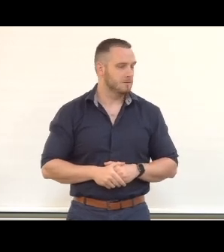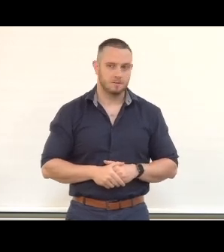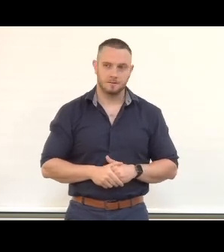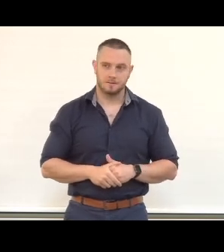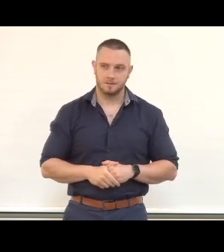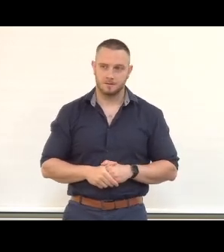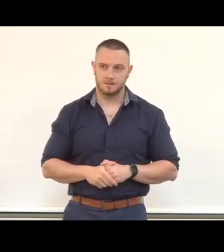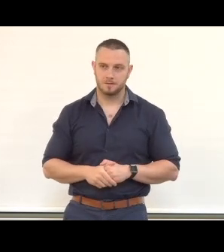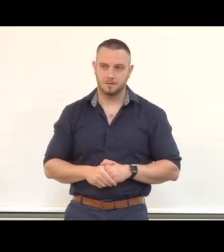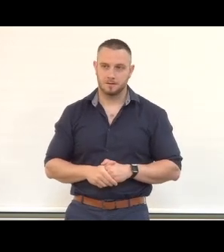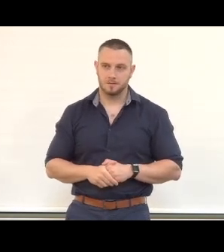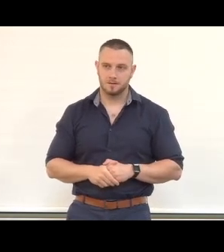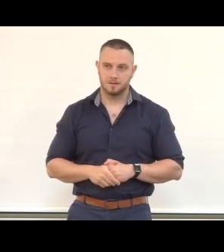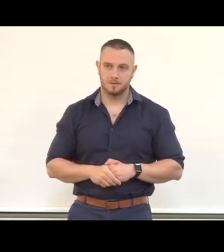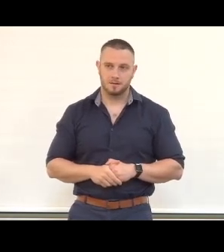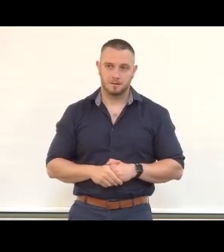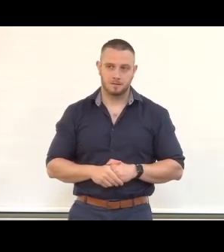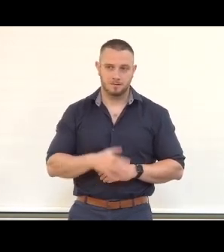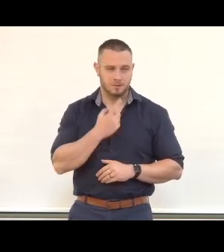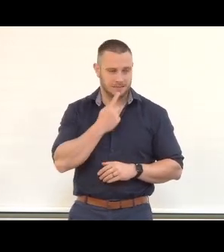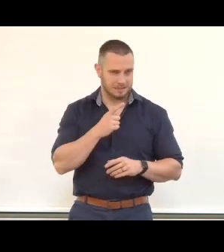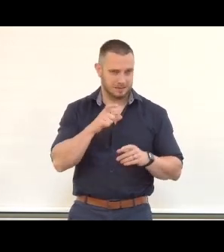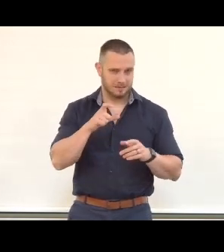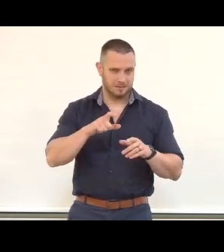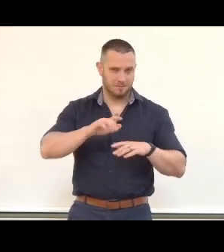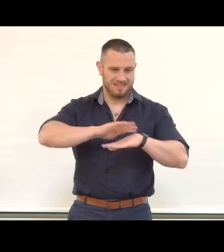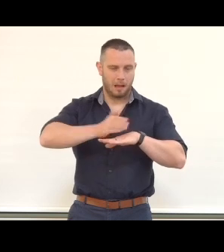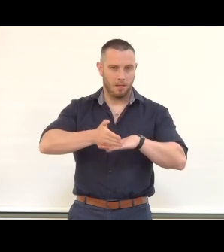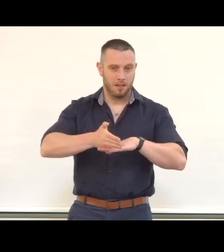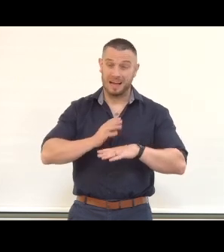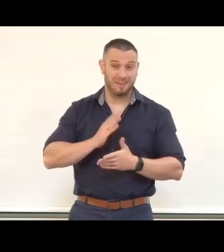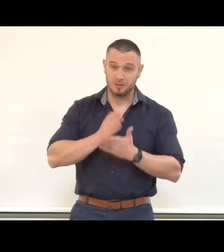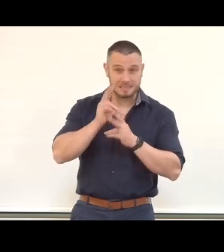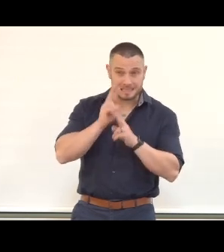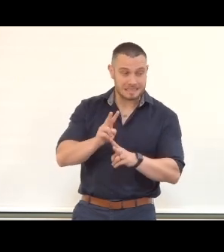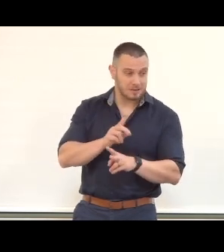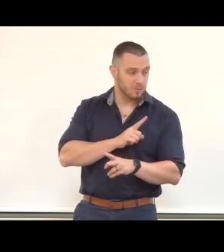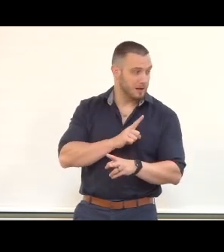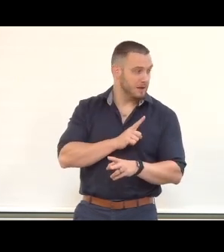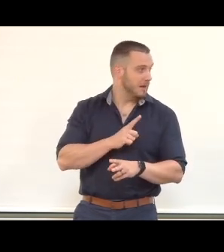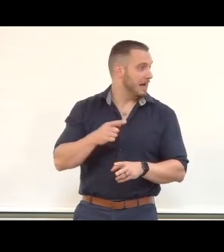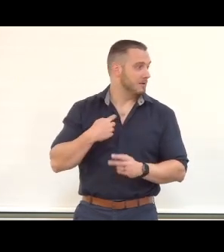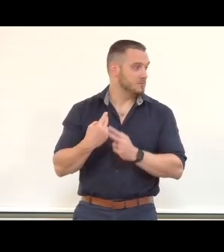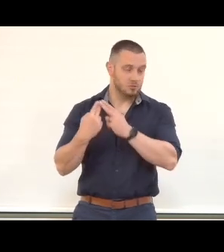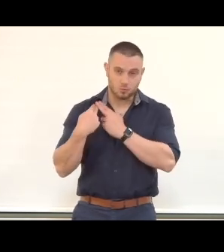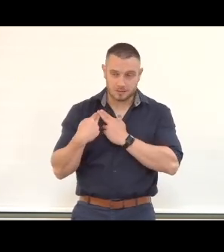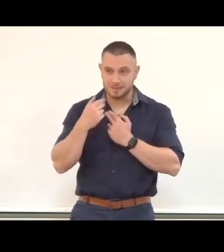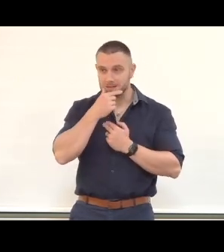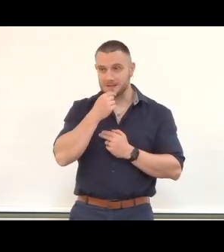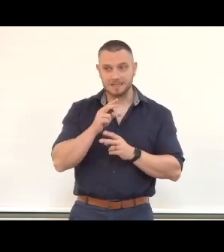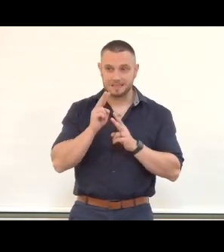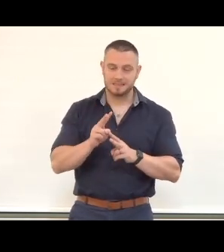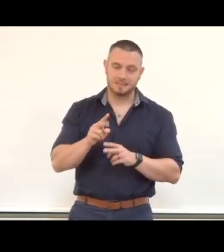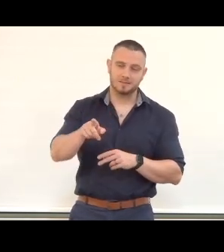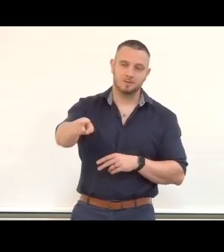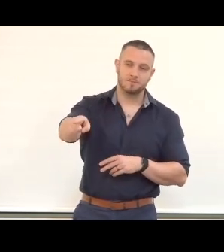a bit terrifying. Do you want to say something about the camels? The camels? I mean, I haven't seen them in person actually, because I was at duty at the station, like at the console. Yeah.